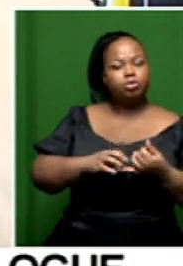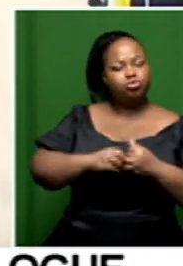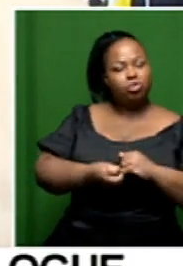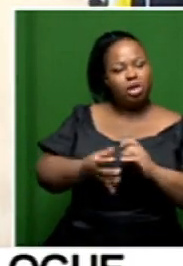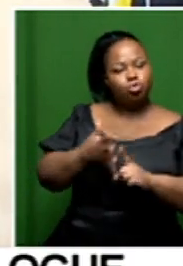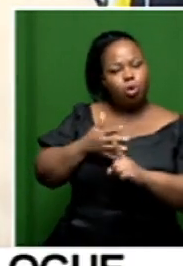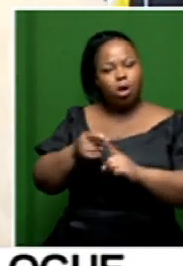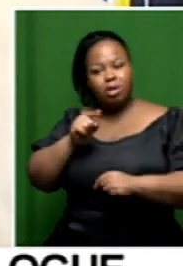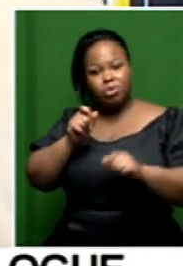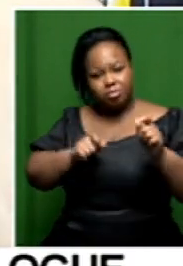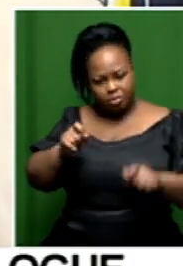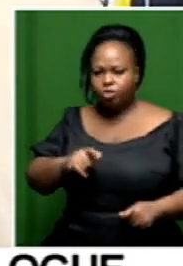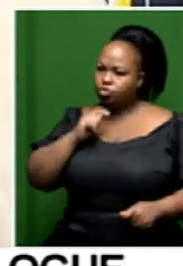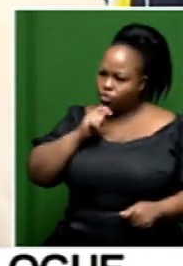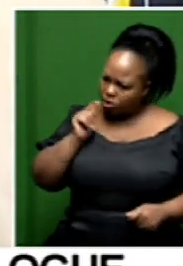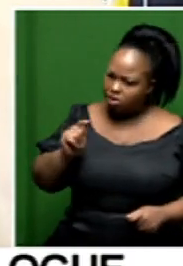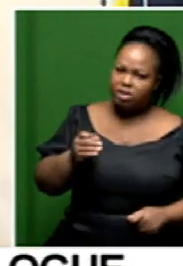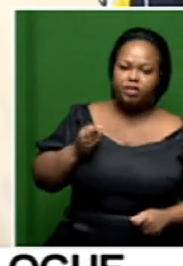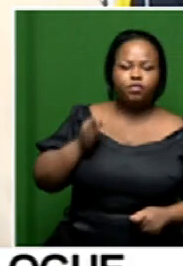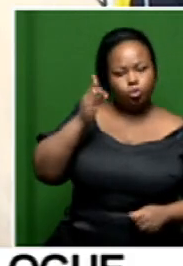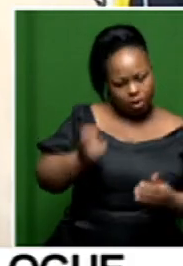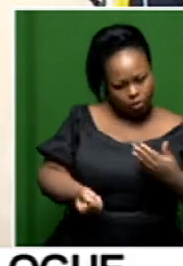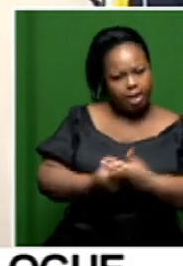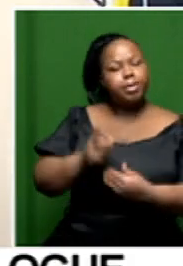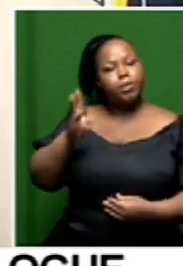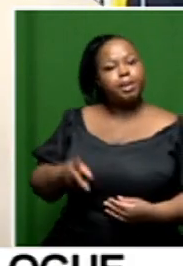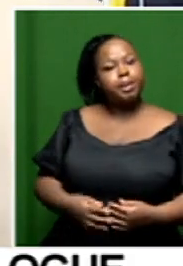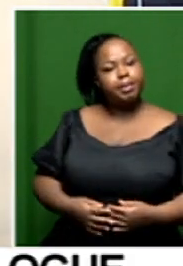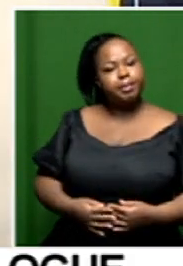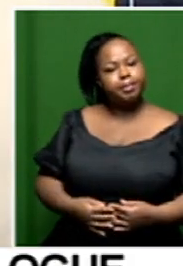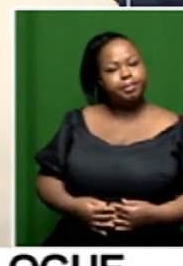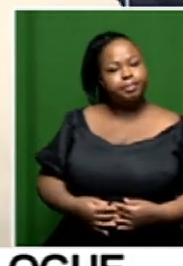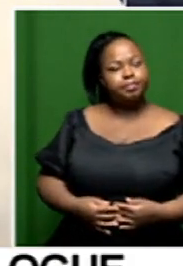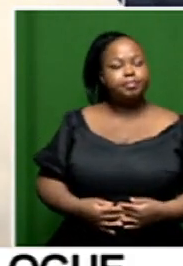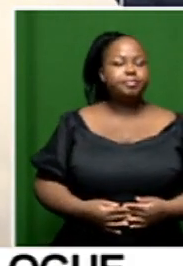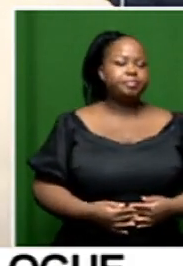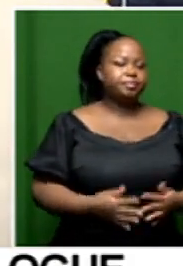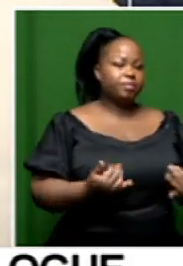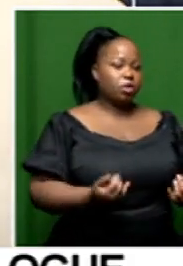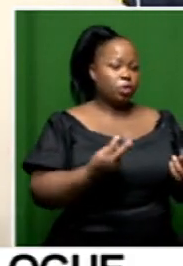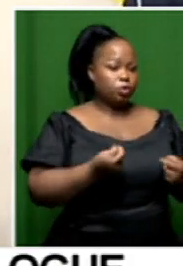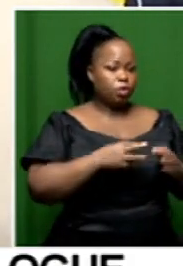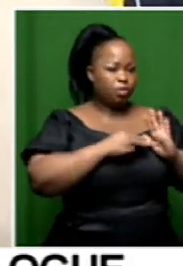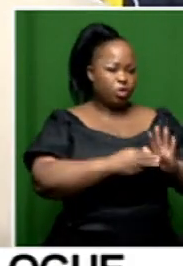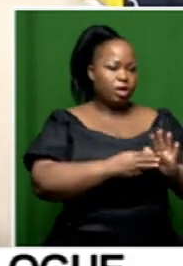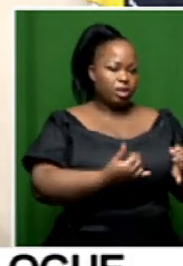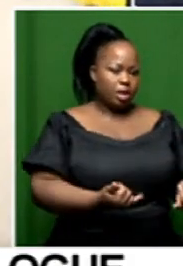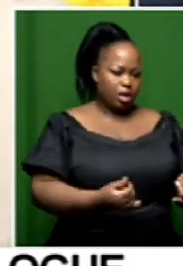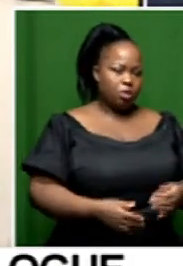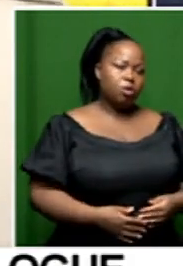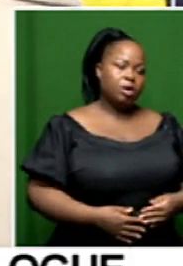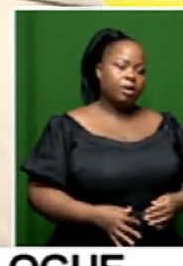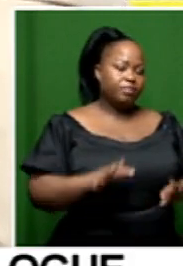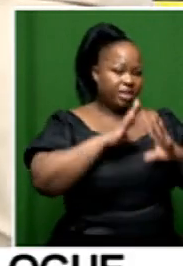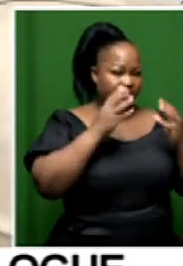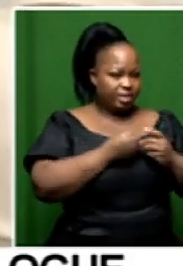even convince them that this is the future, it will happen whether you like it or not? The revised model actually is anchored